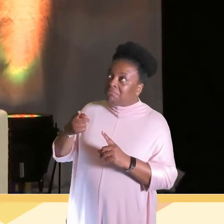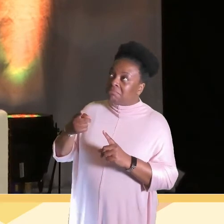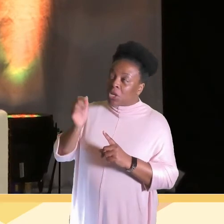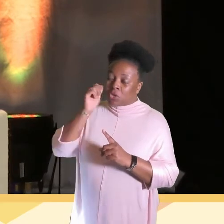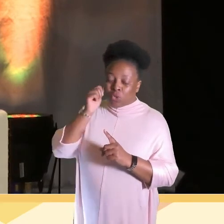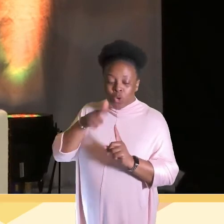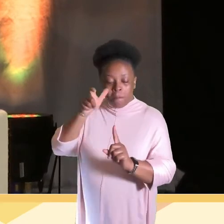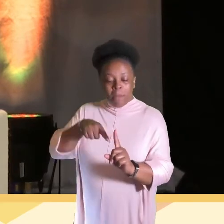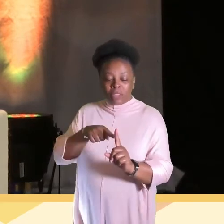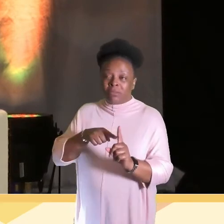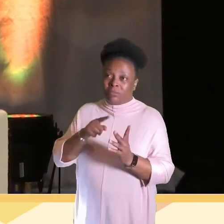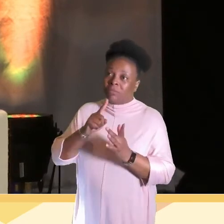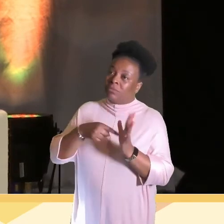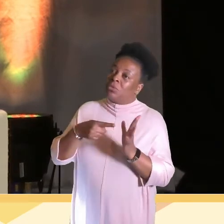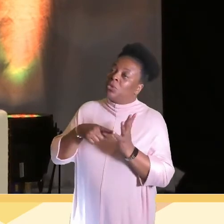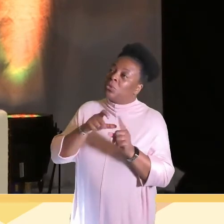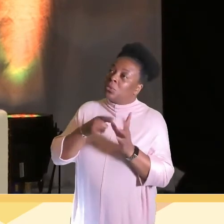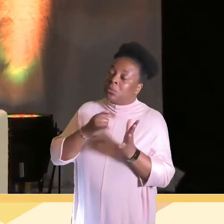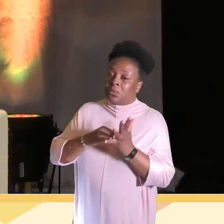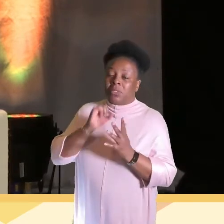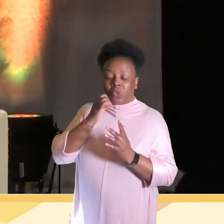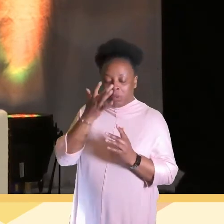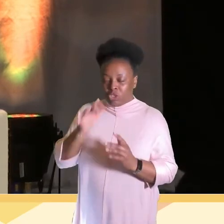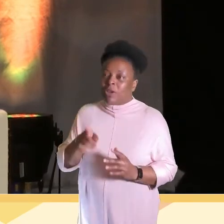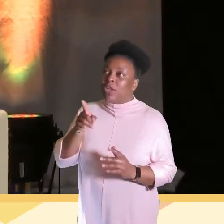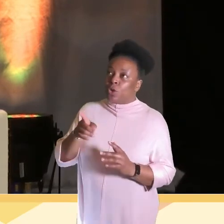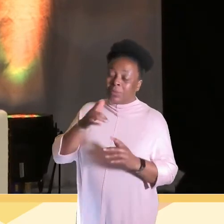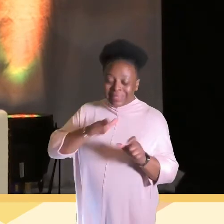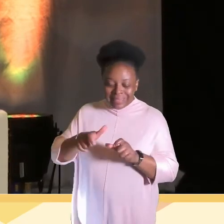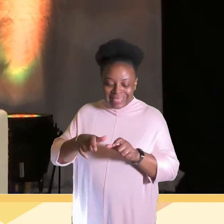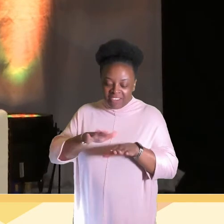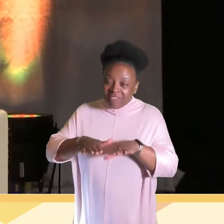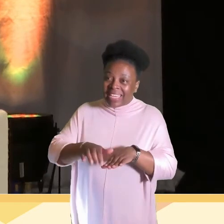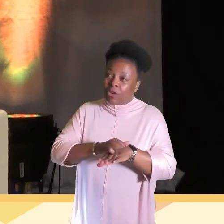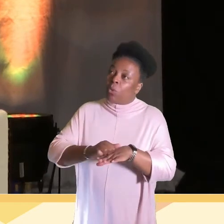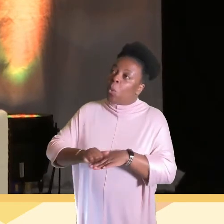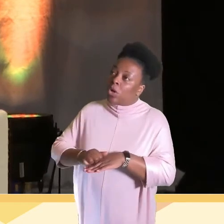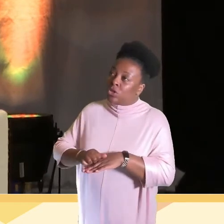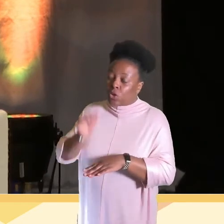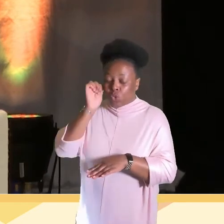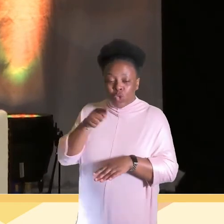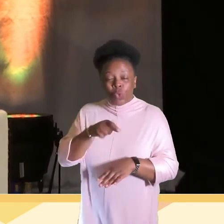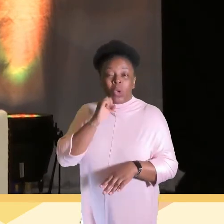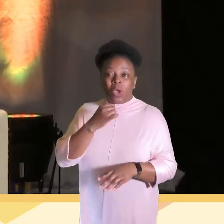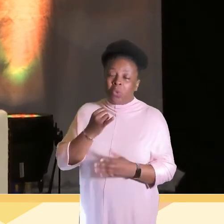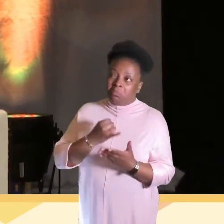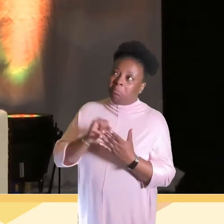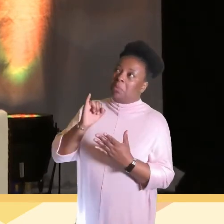you, the one you saw would deny you, and those who would abandon you,